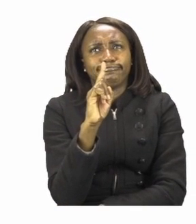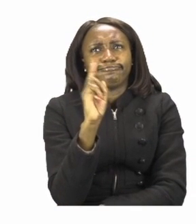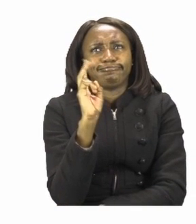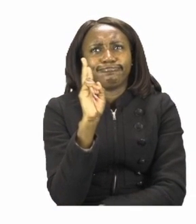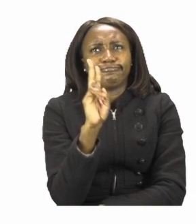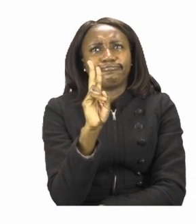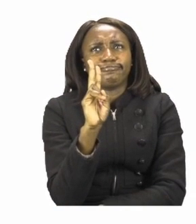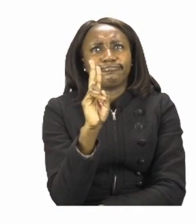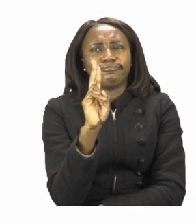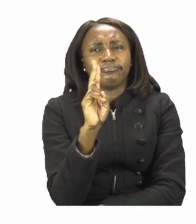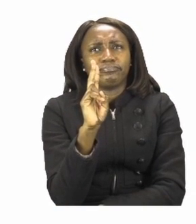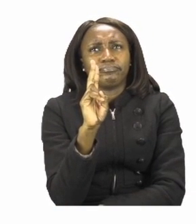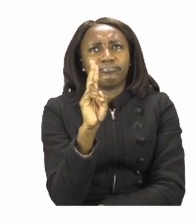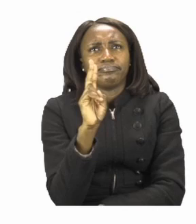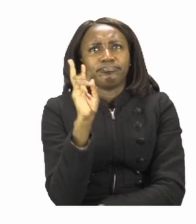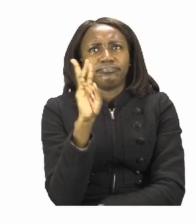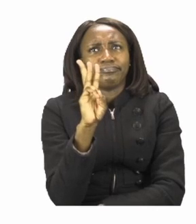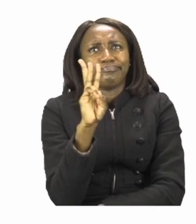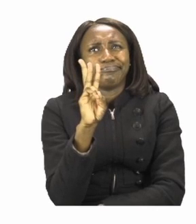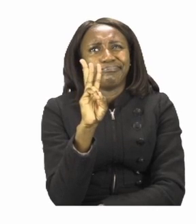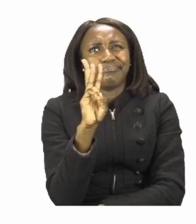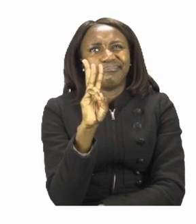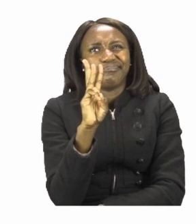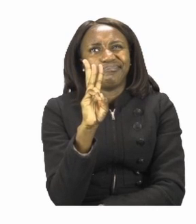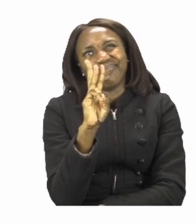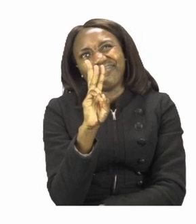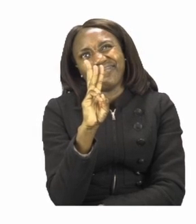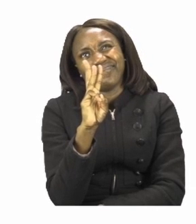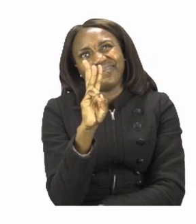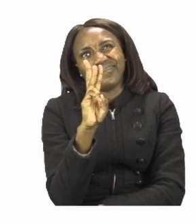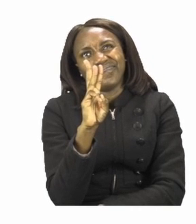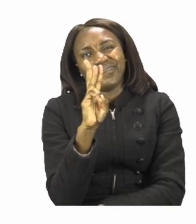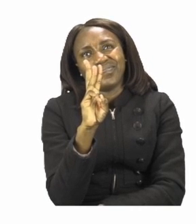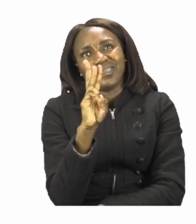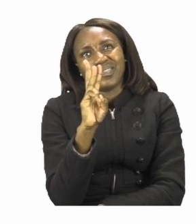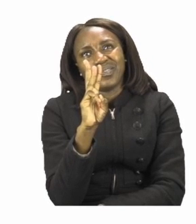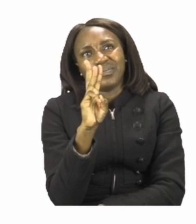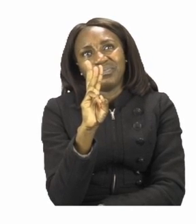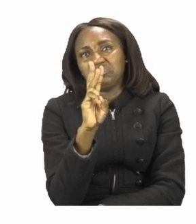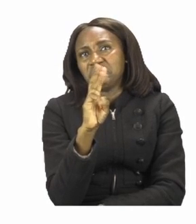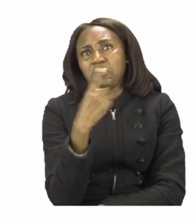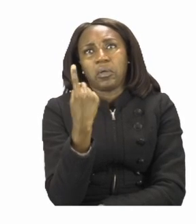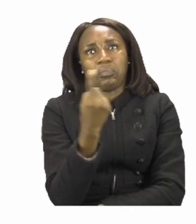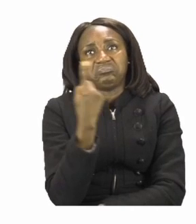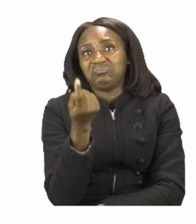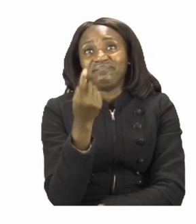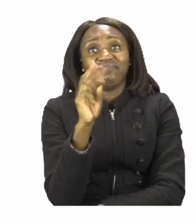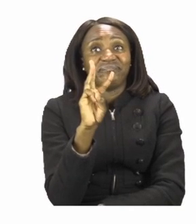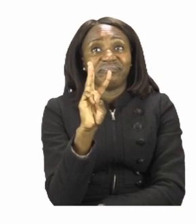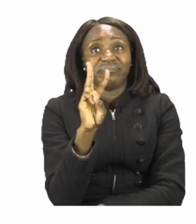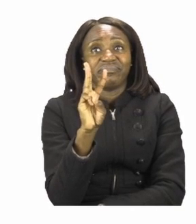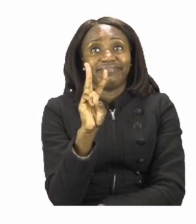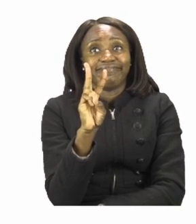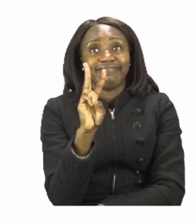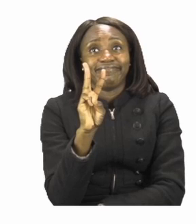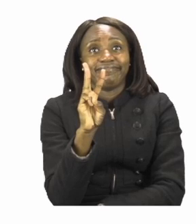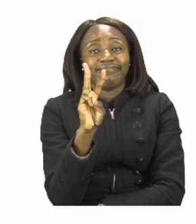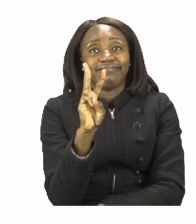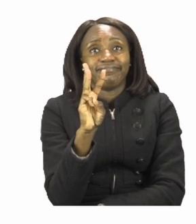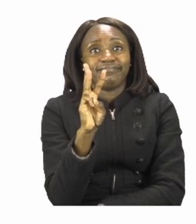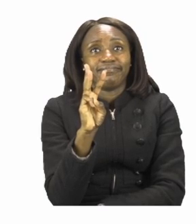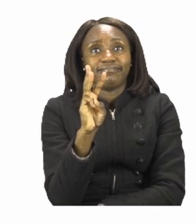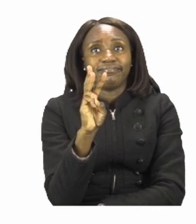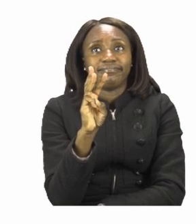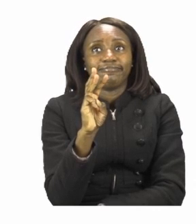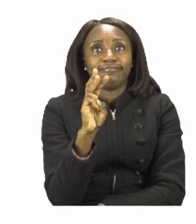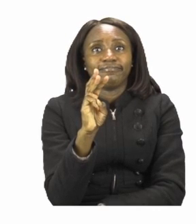1, 2, 3. There are 3 cars that look the same.